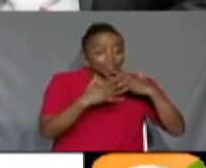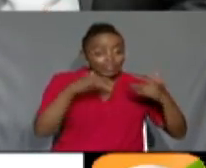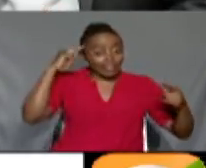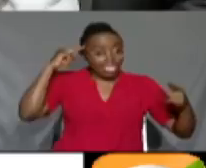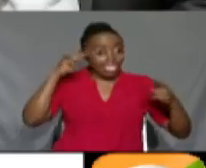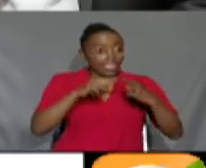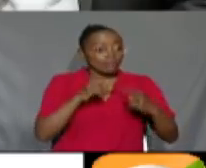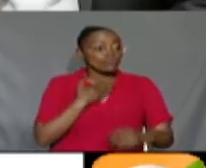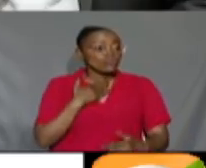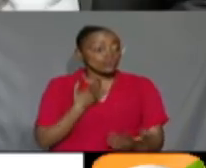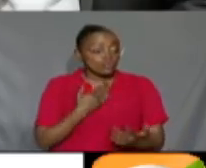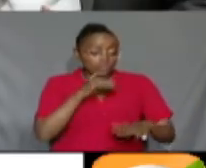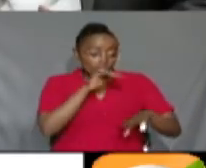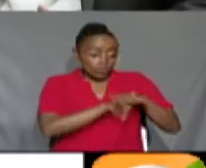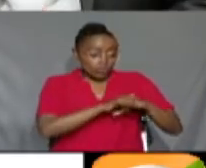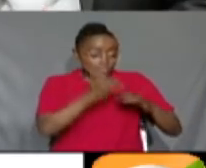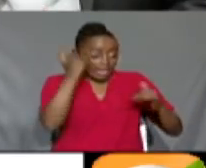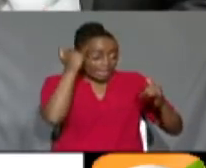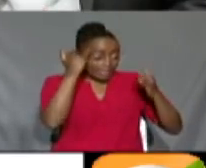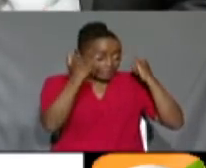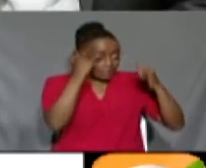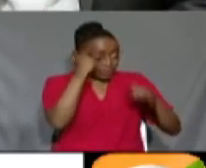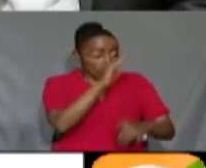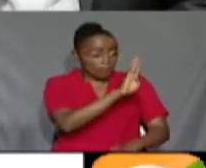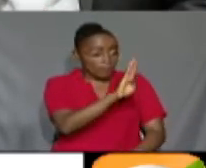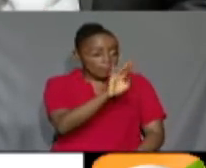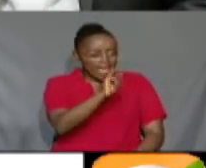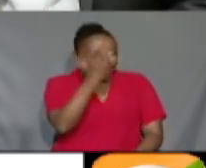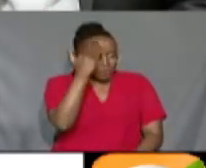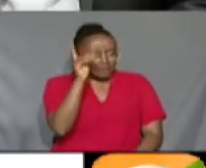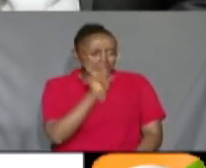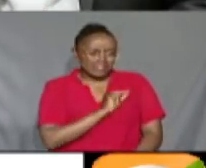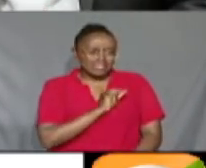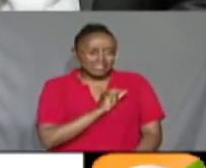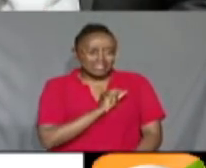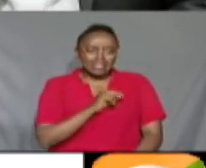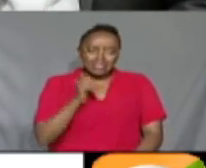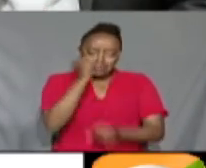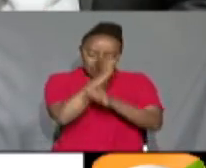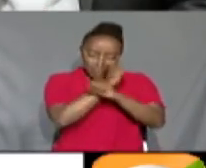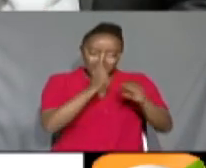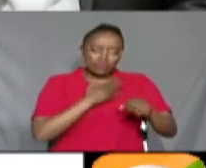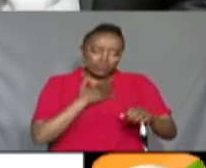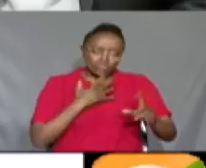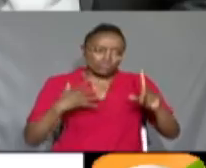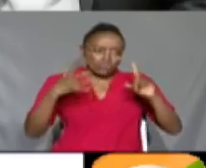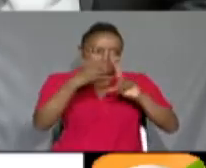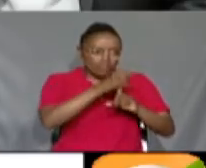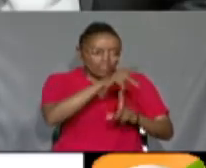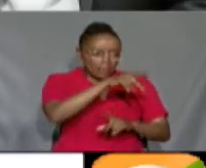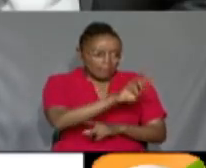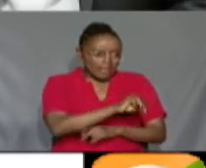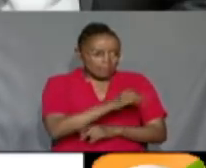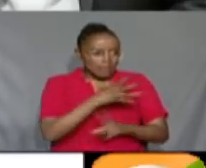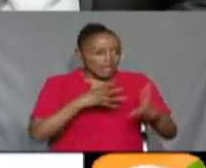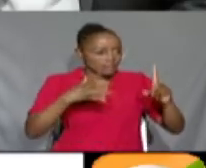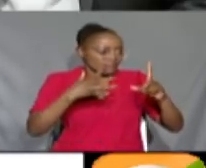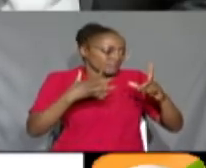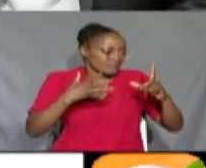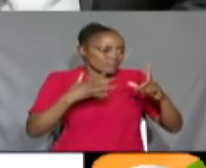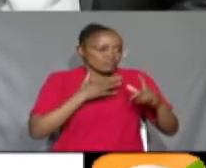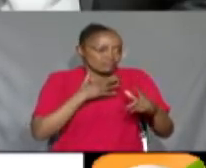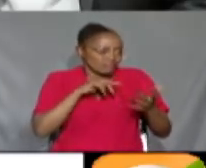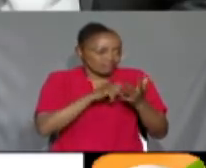this good initiative of BBI. I know the president means well for this. I know the prime minister also means well. But I am